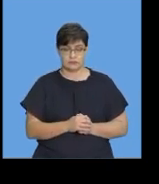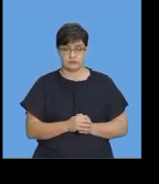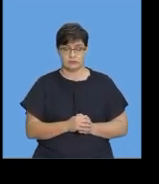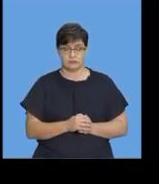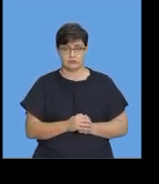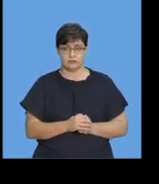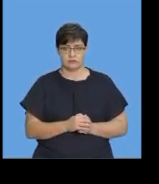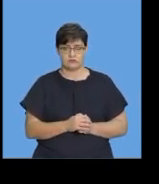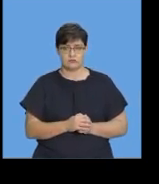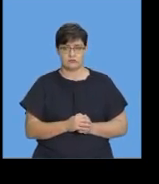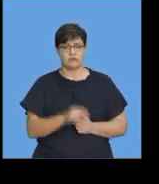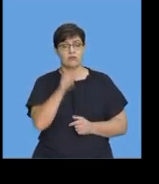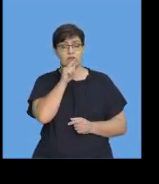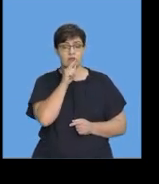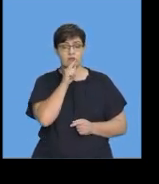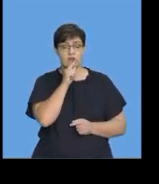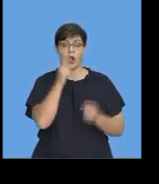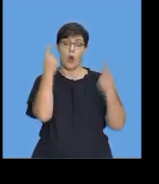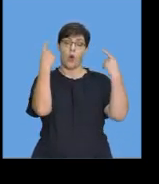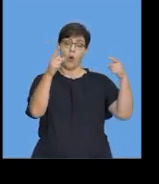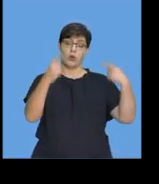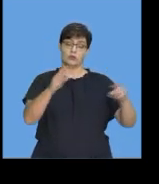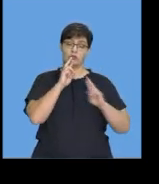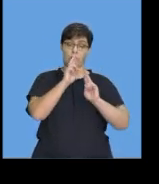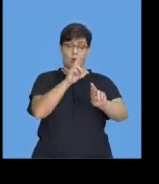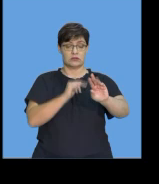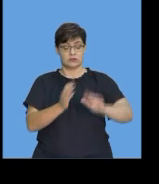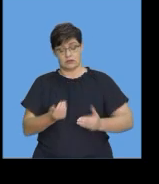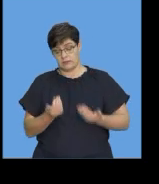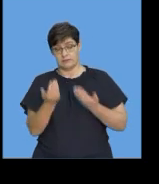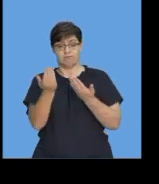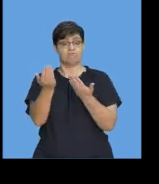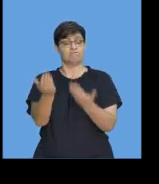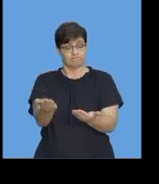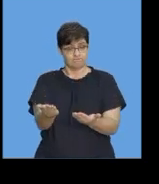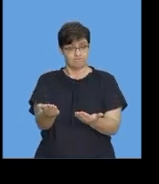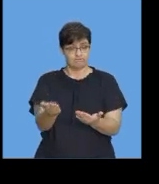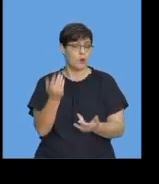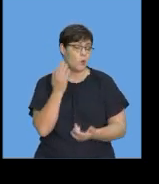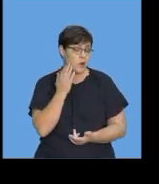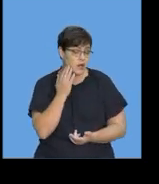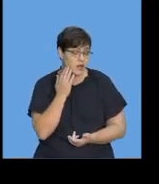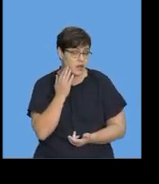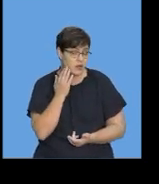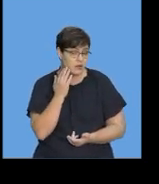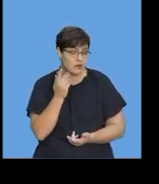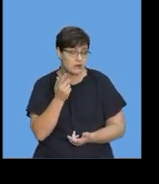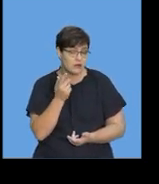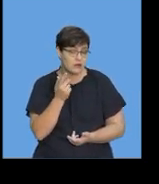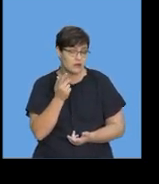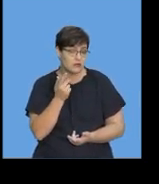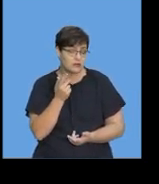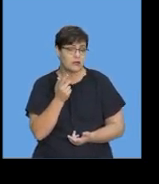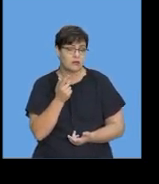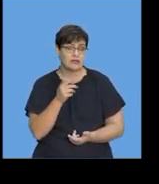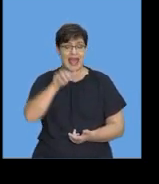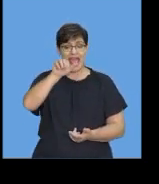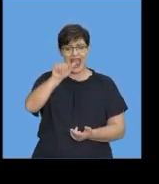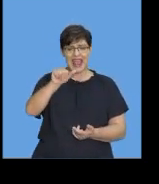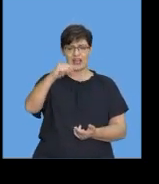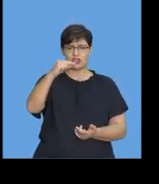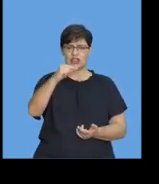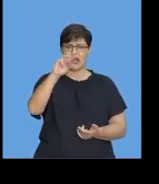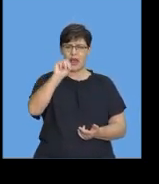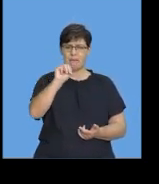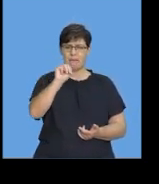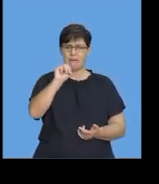This audit report will be presented at the, you must have heard the word before, AGM. It stands